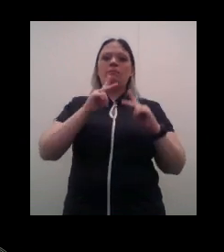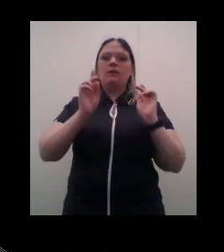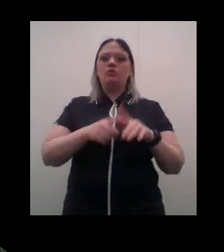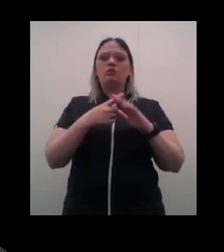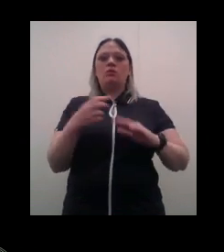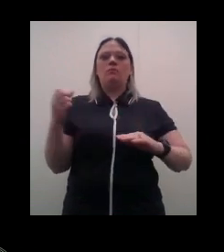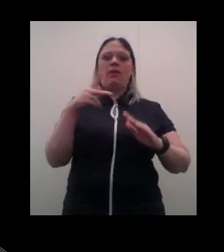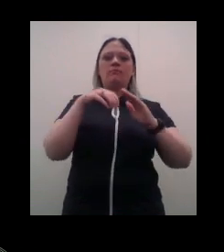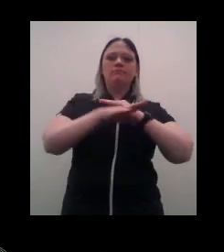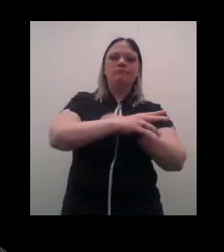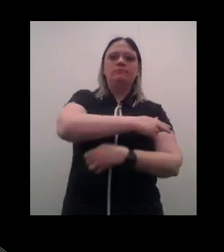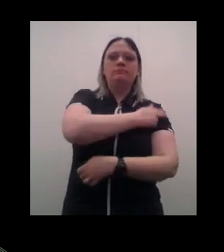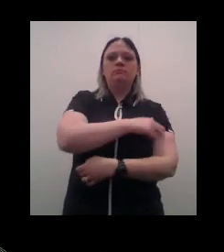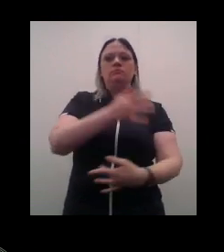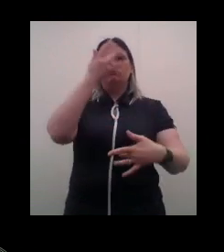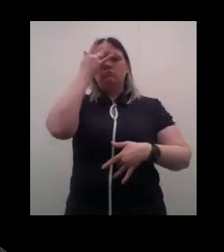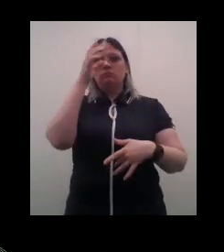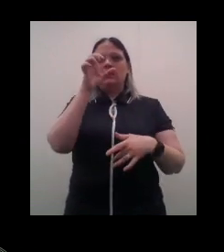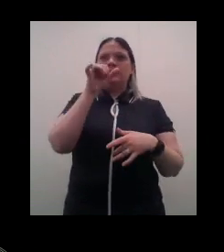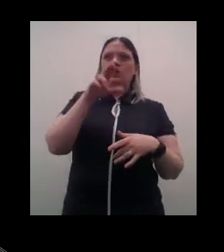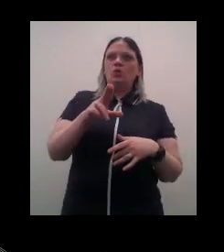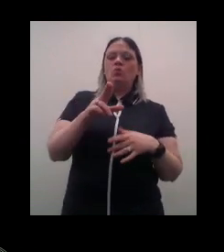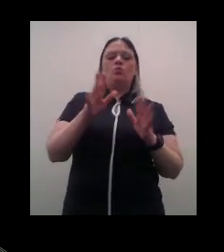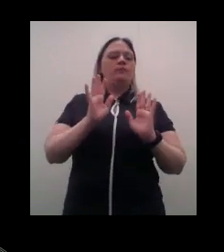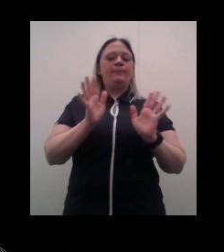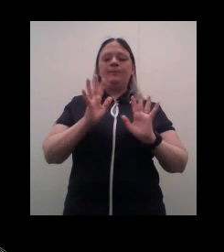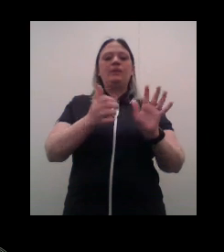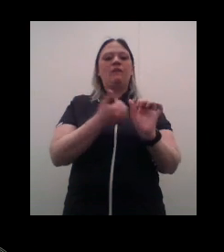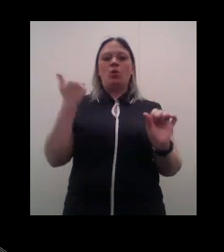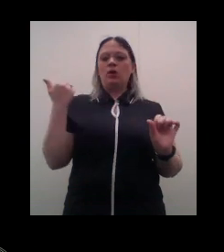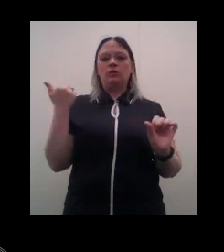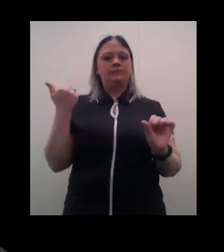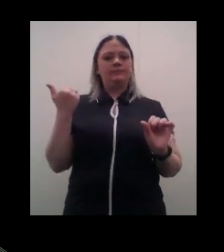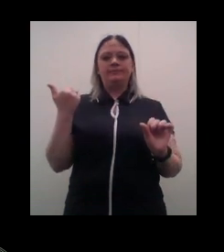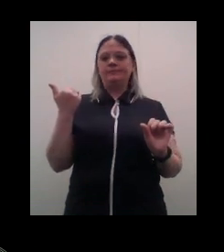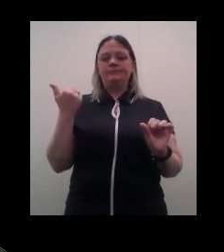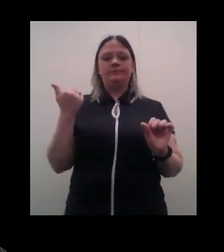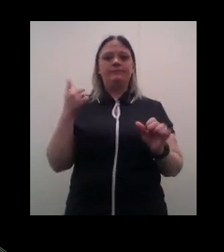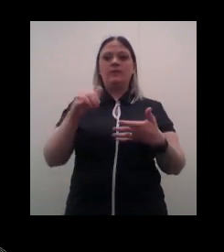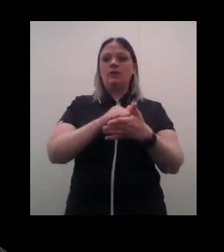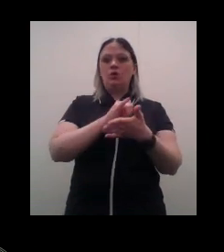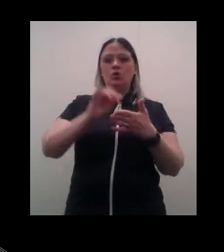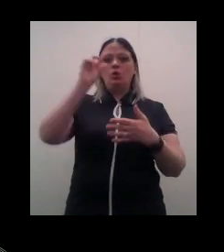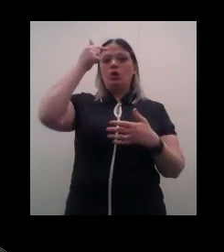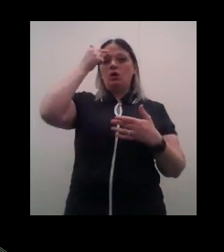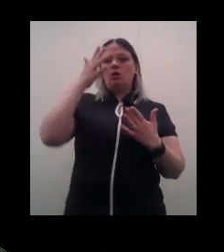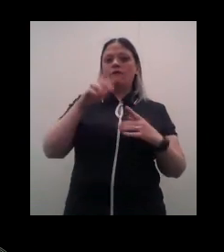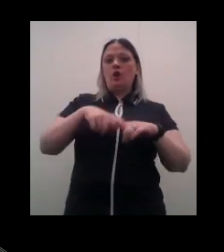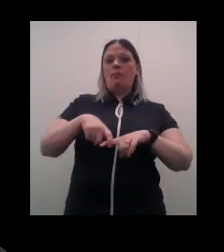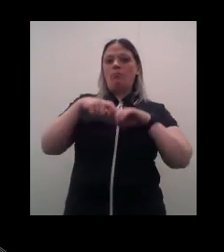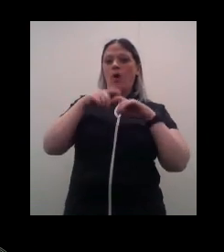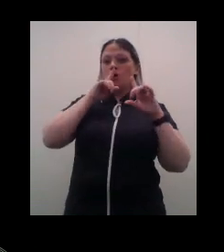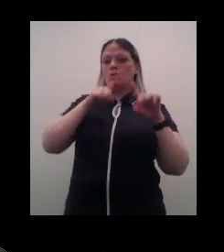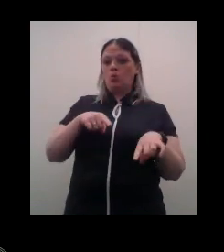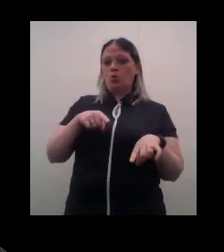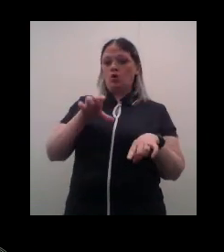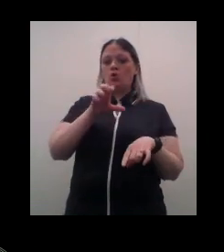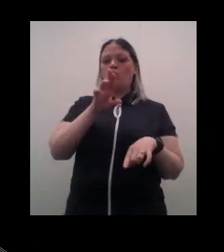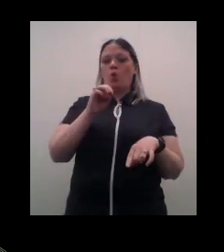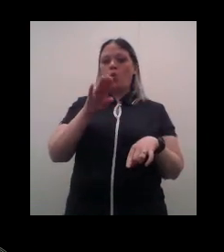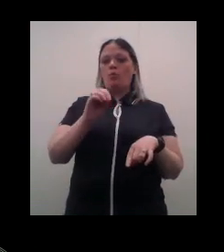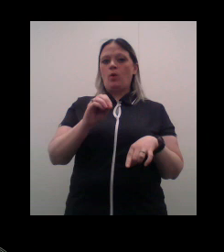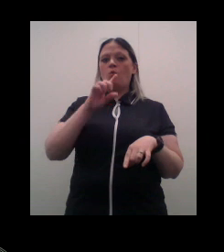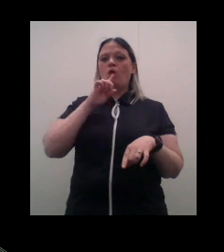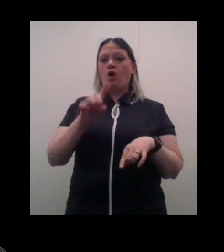into the hospitals and the ICU units. We want to avoid that. The New York governor's pause orders, Governor Cuomo's pause orders, are